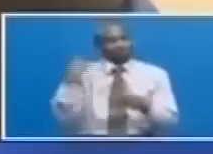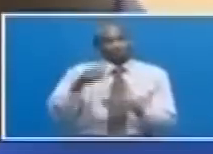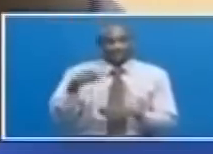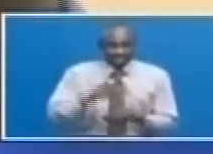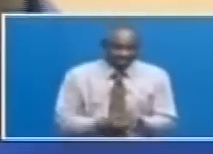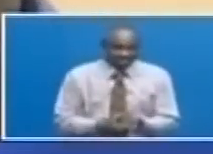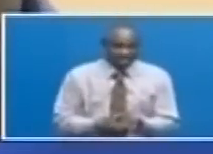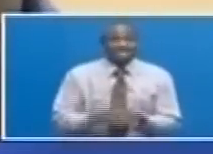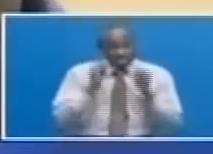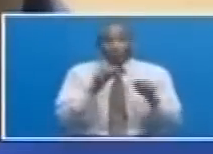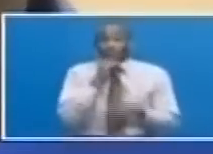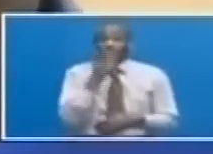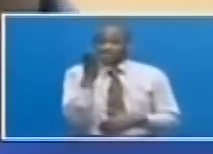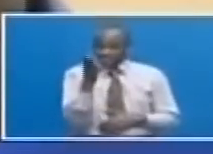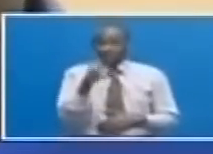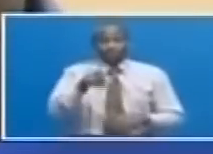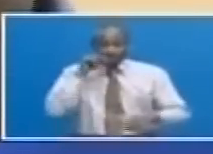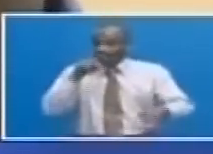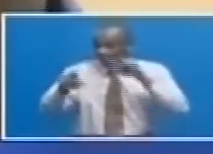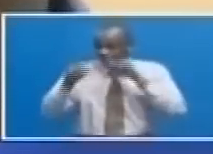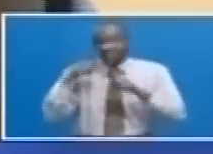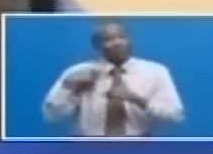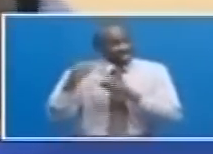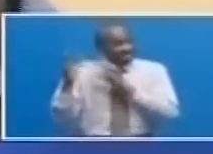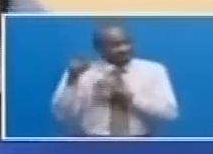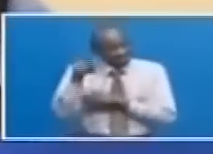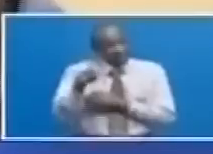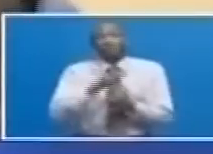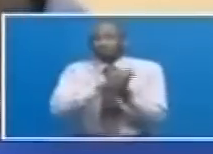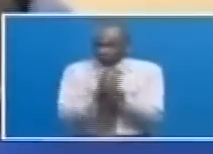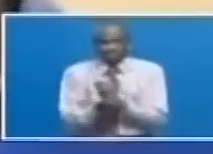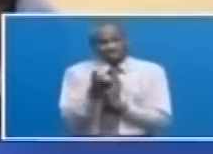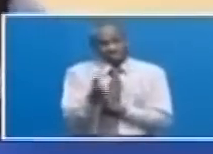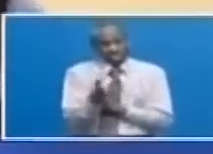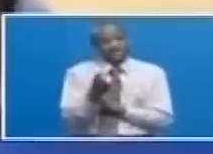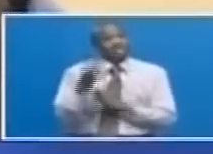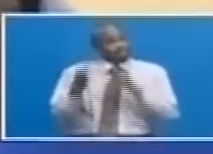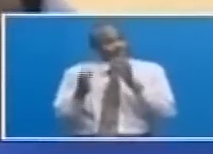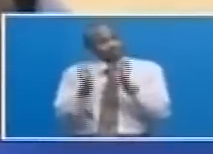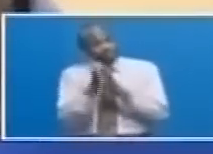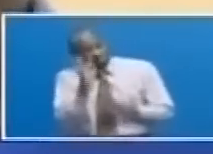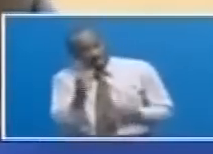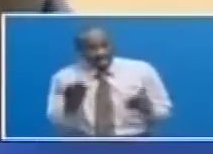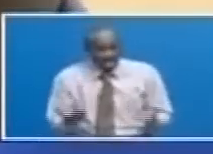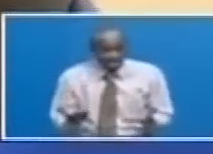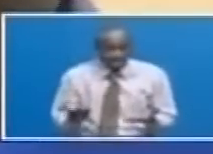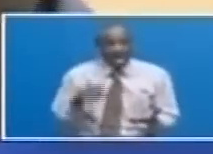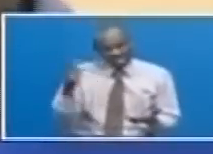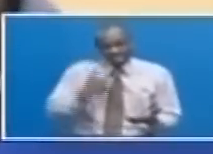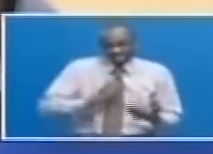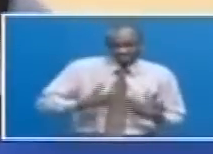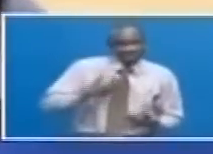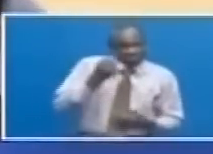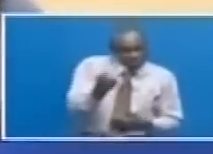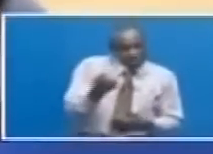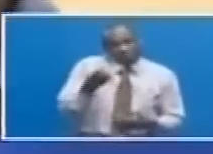there. The new boys who've been picked, we expect changes up and down, of course, depending on whether they're fit enough. Some are injured, some are not. Some